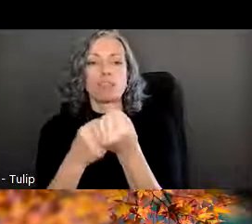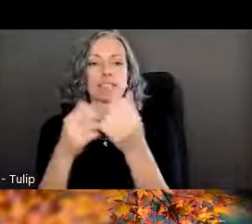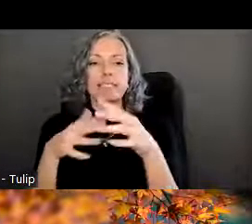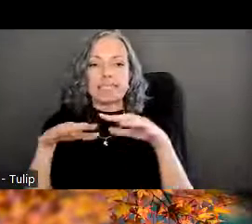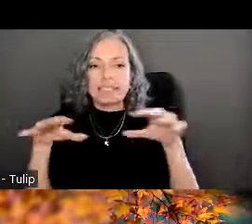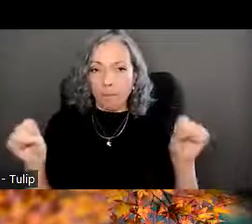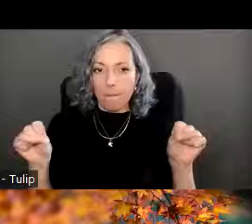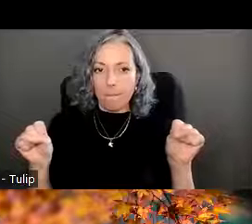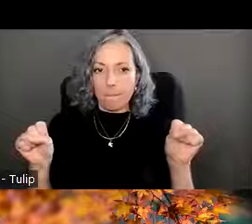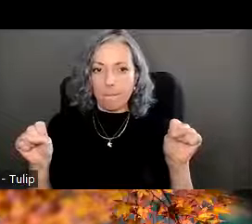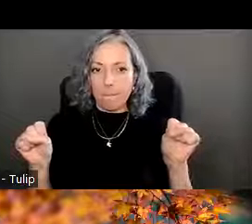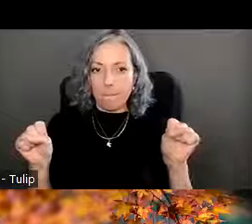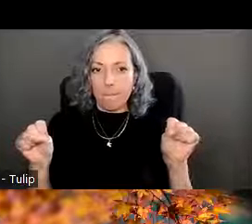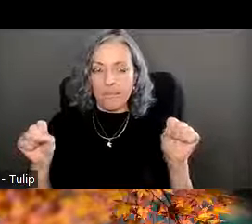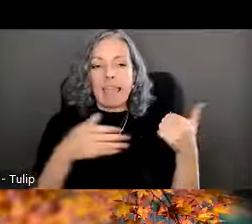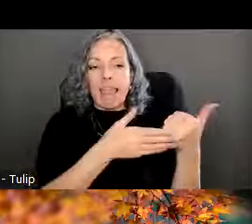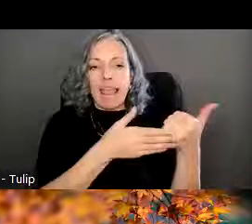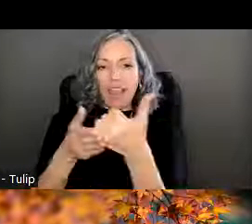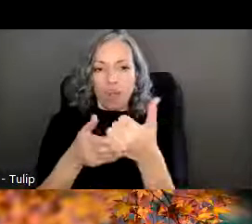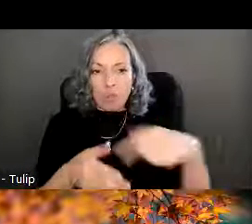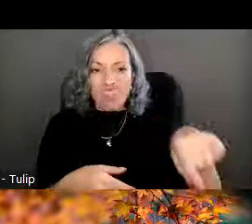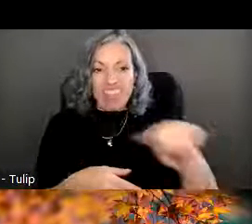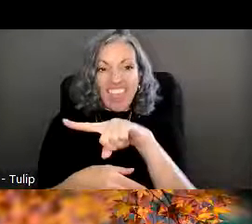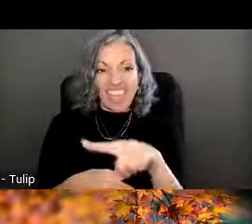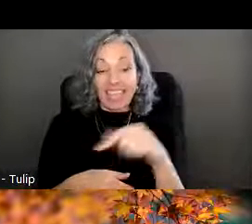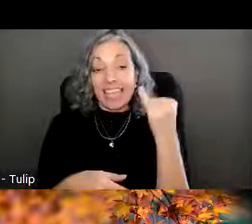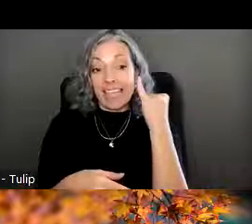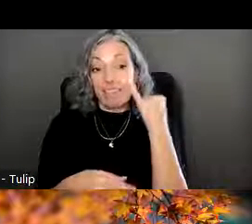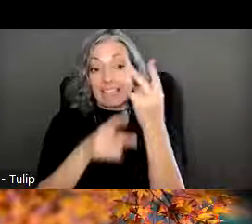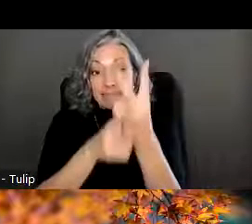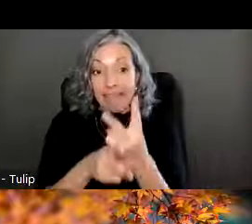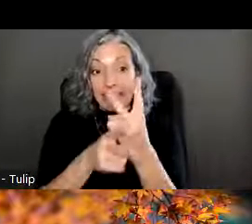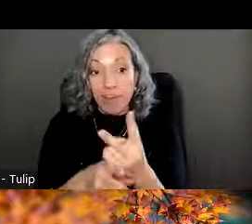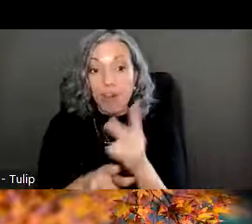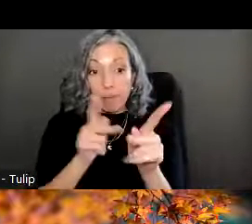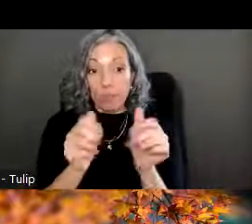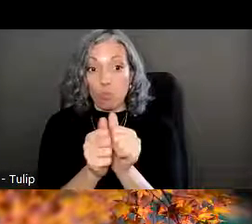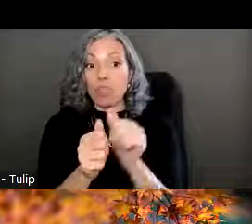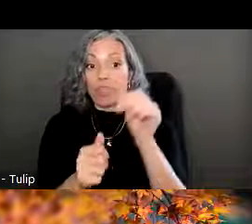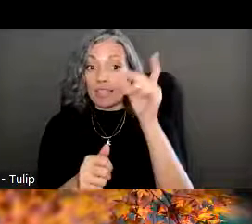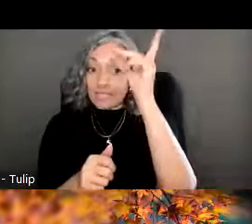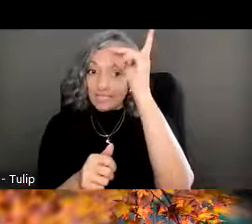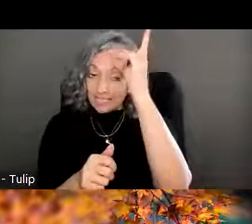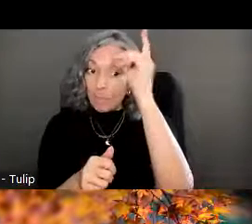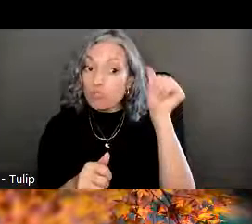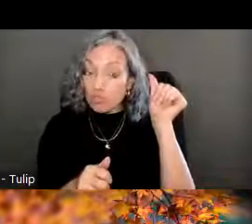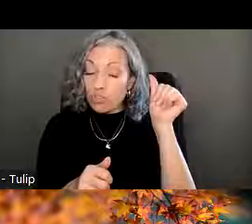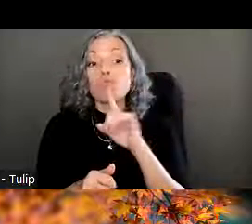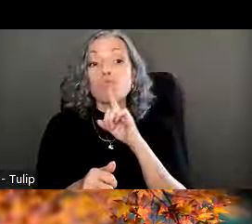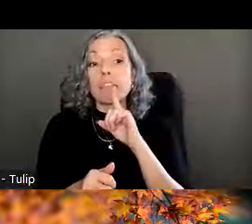and be able to wrap around the caregivers and those living with dementia and other cognitive disorders, be able to